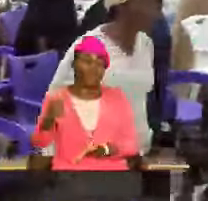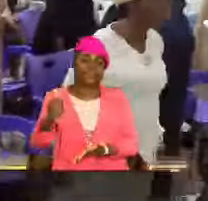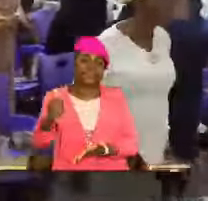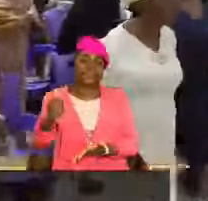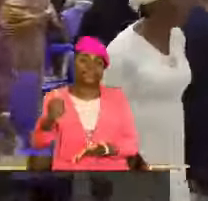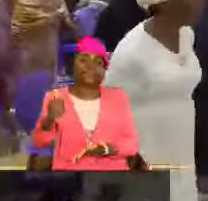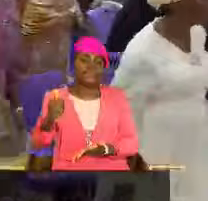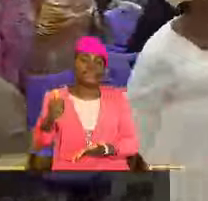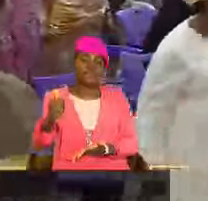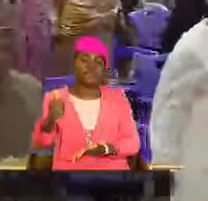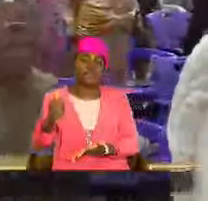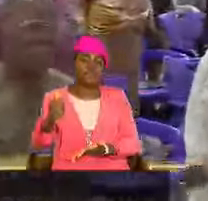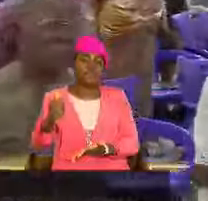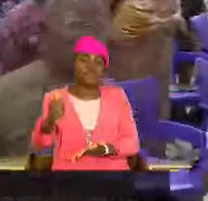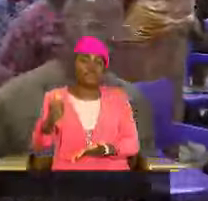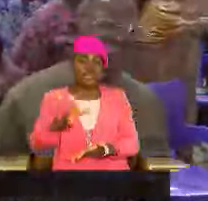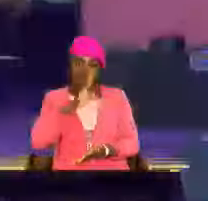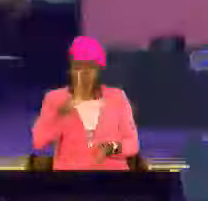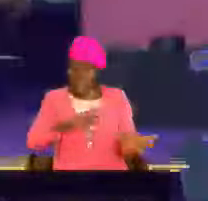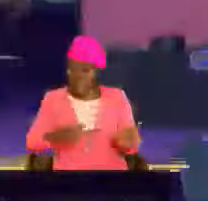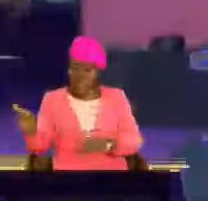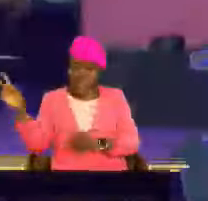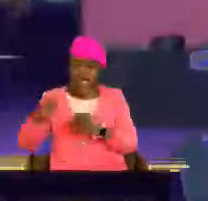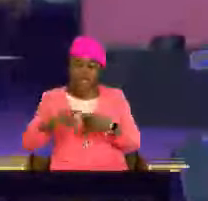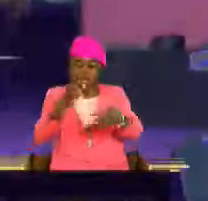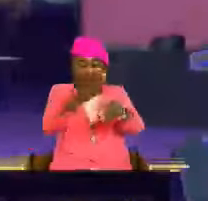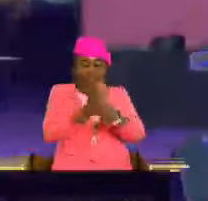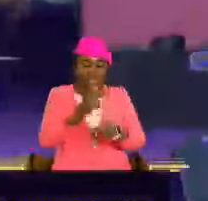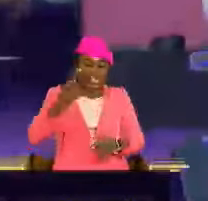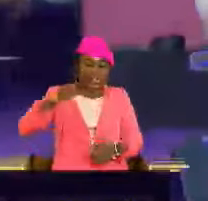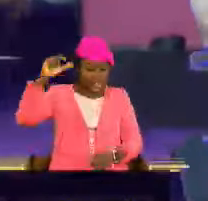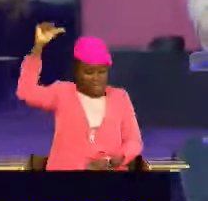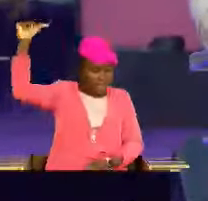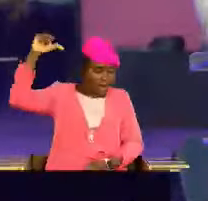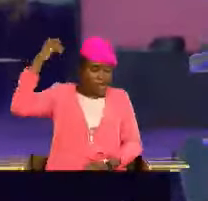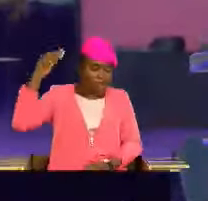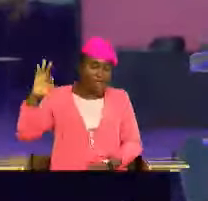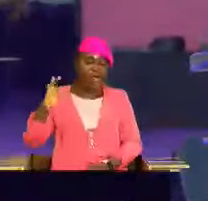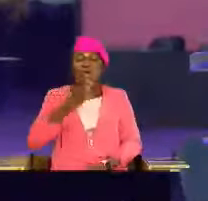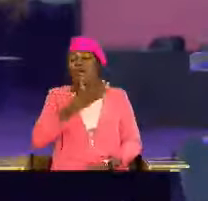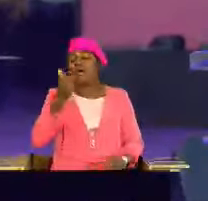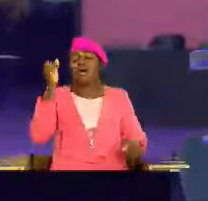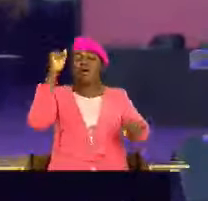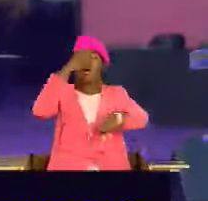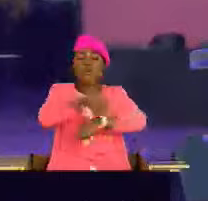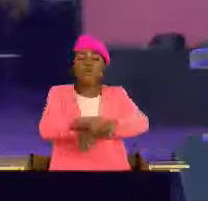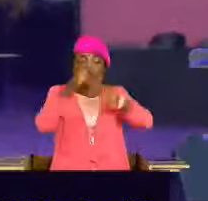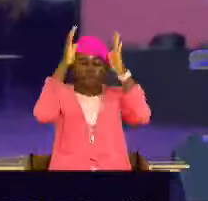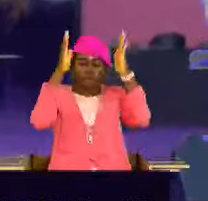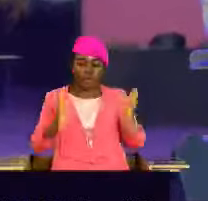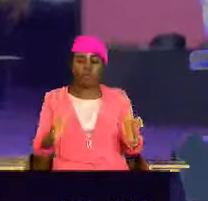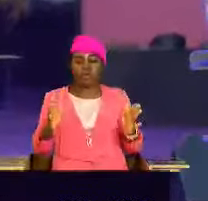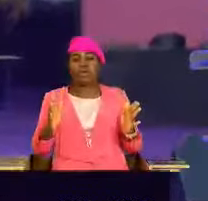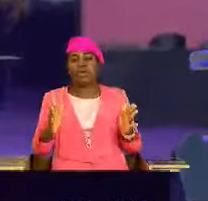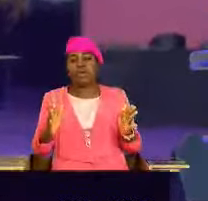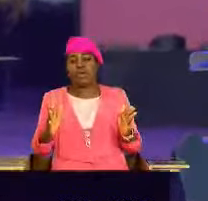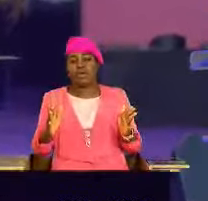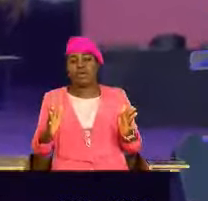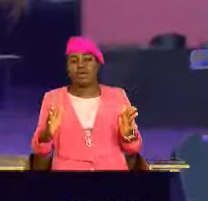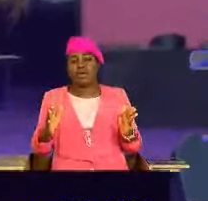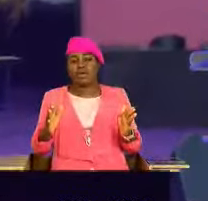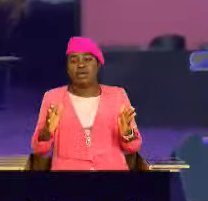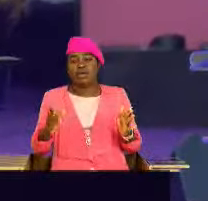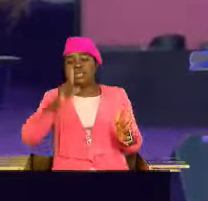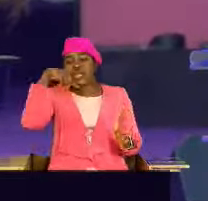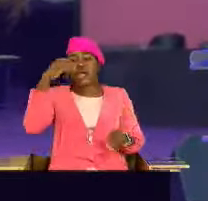pray gets ready to receive the anointing of an overcomer say oh